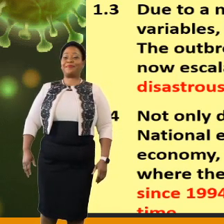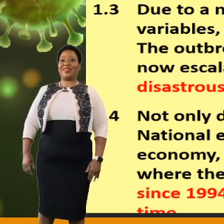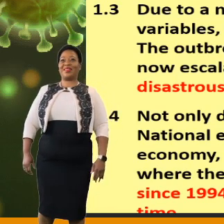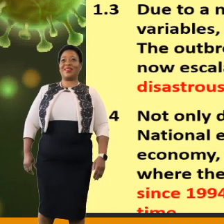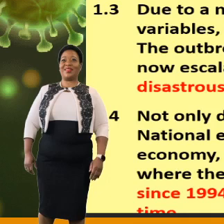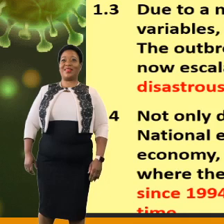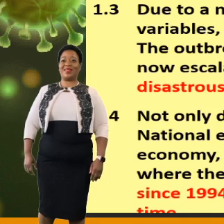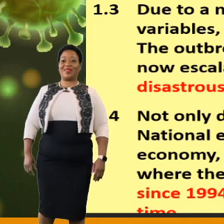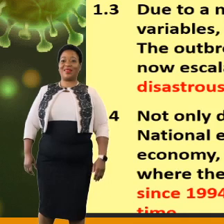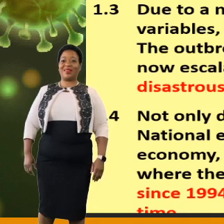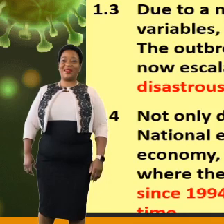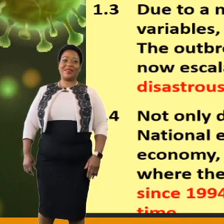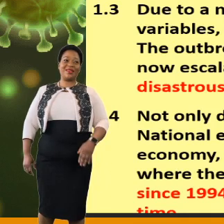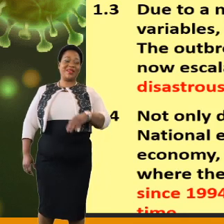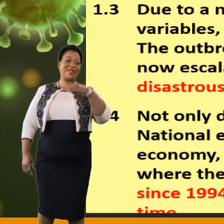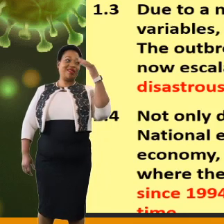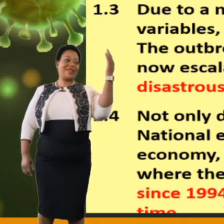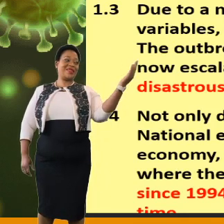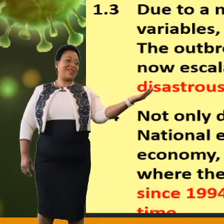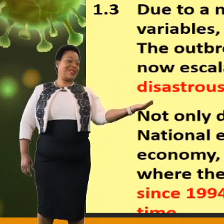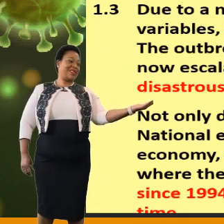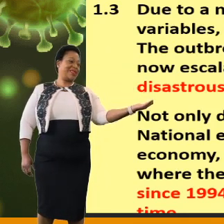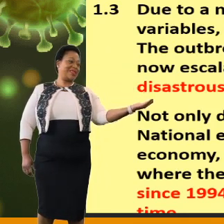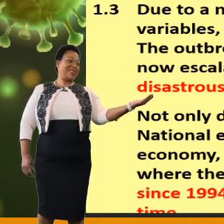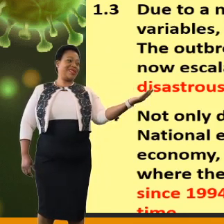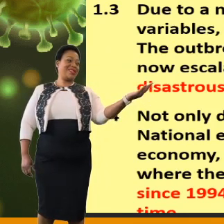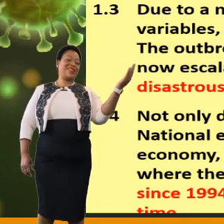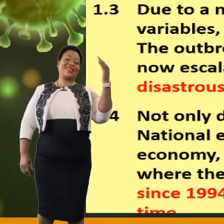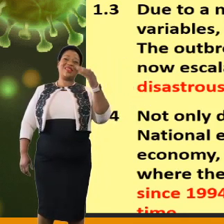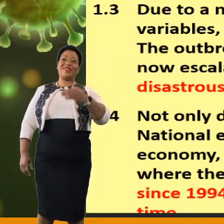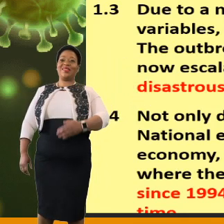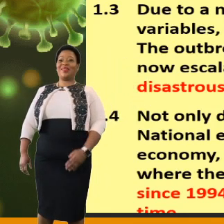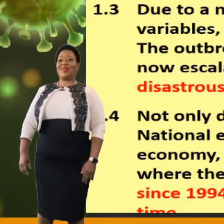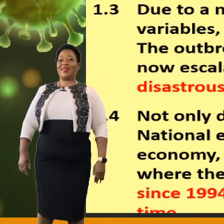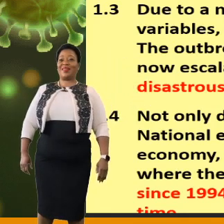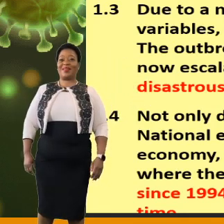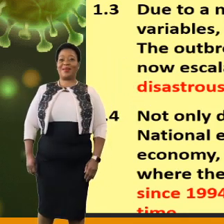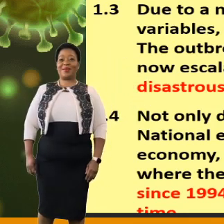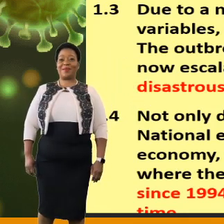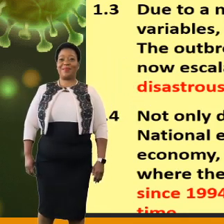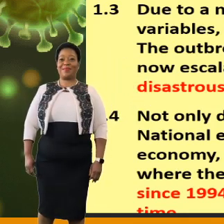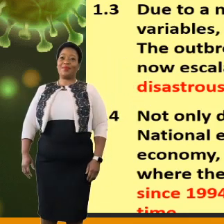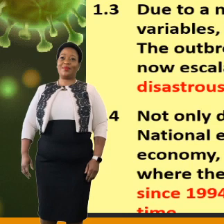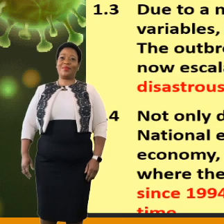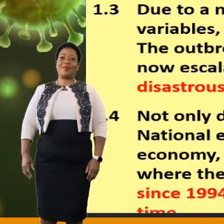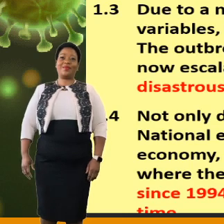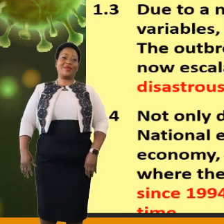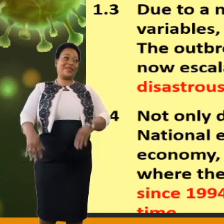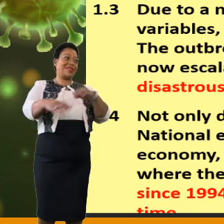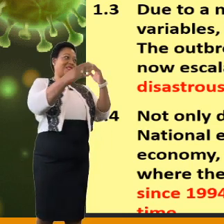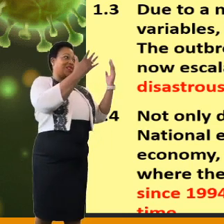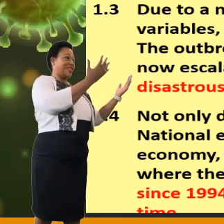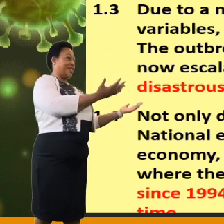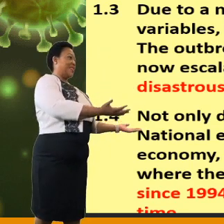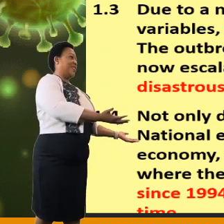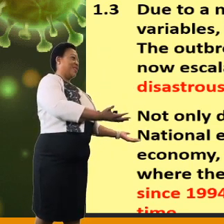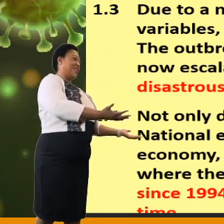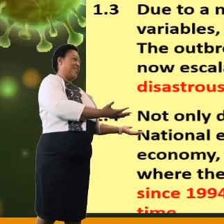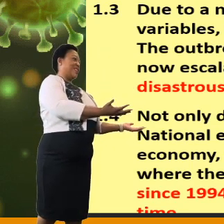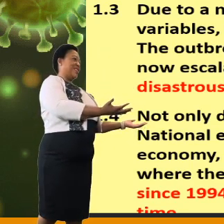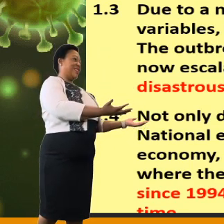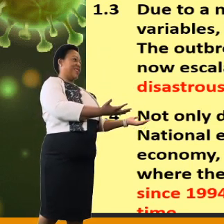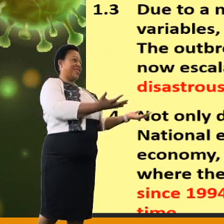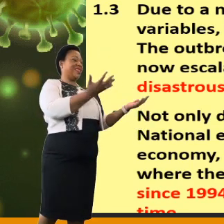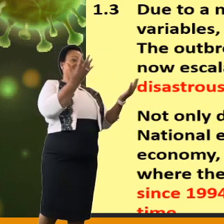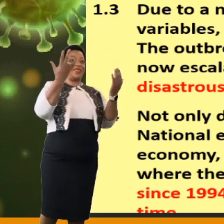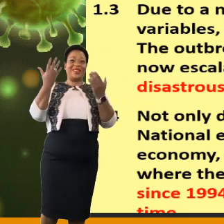in particular at high risk and where we're going to lose first participants in this economy, and we really can't